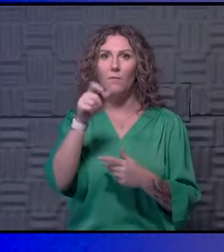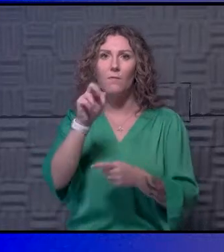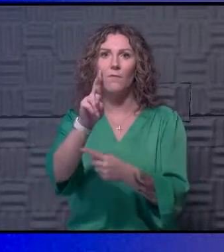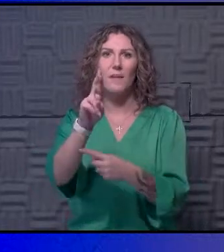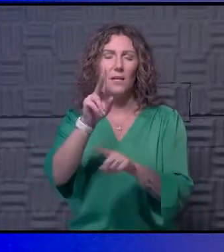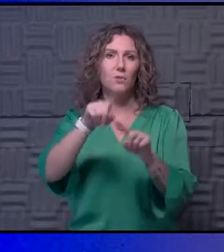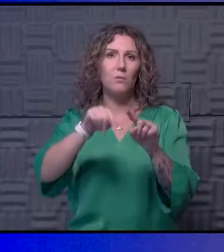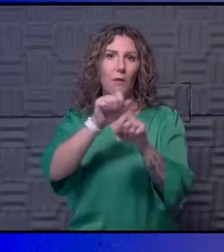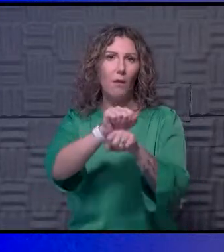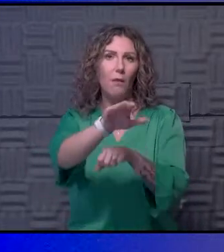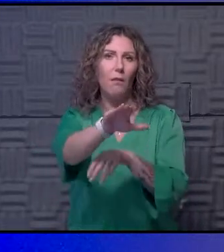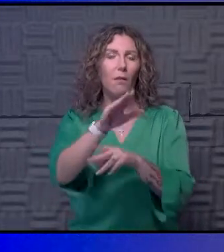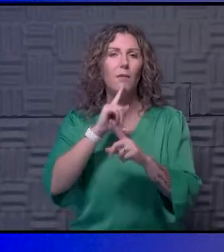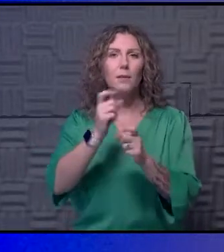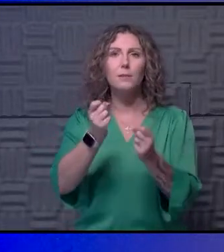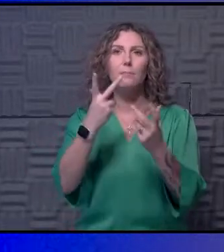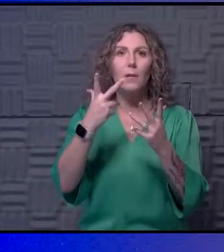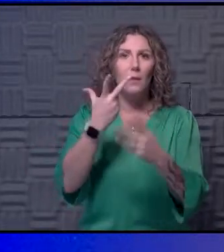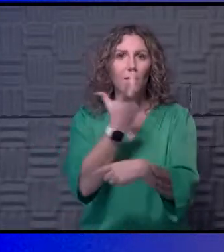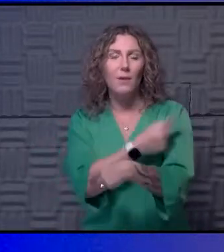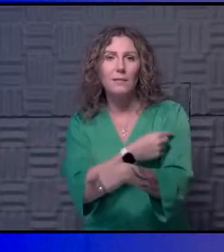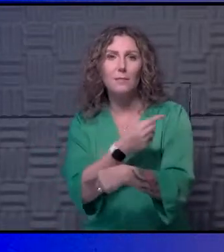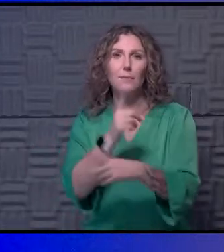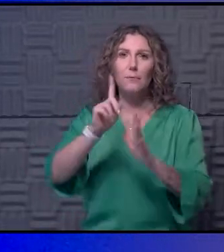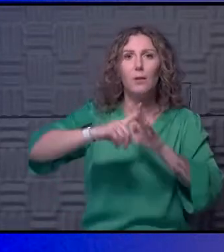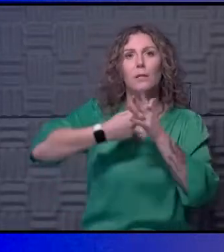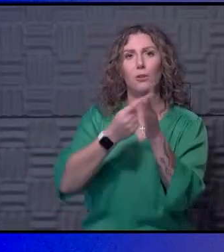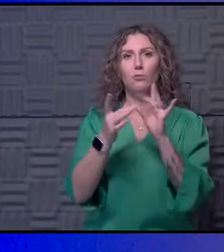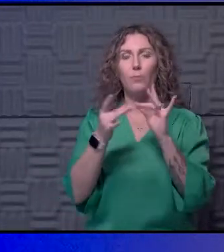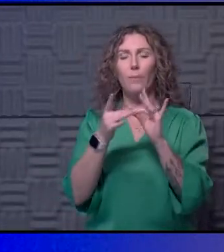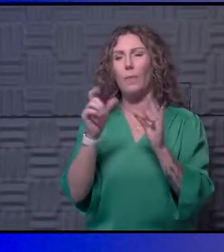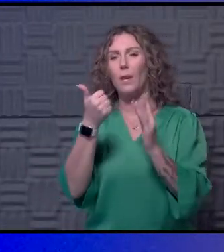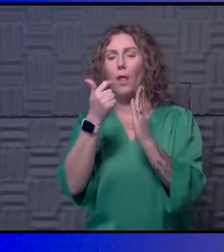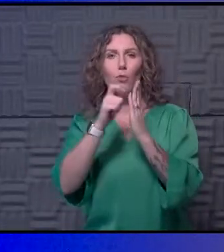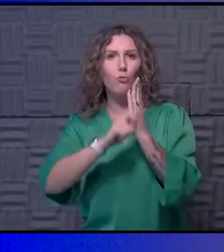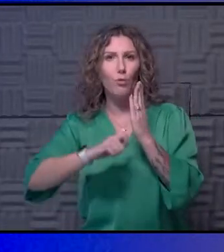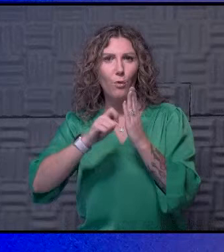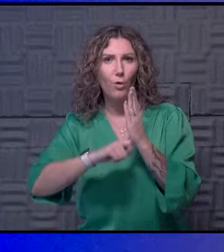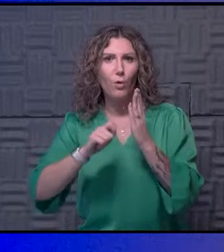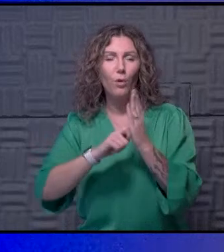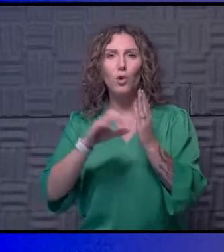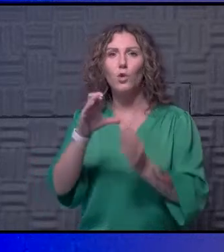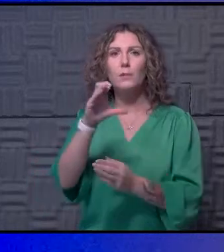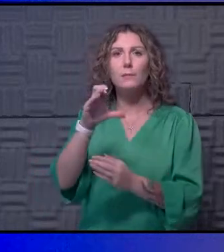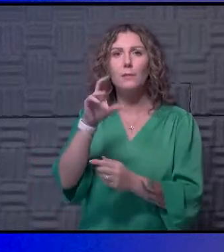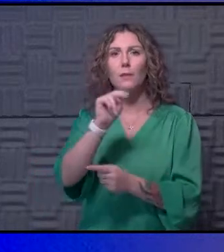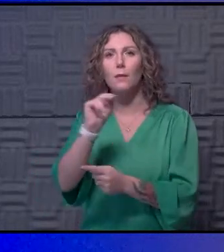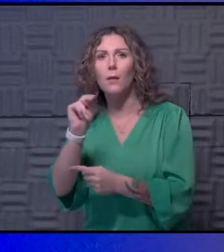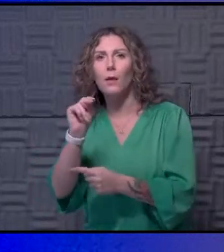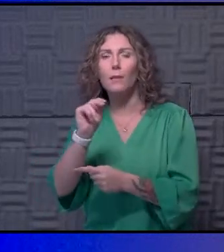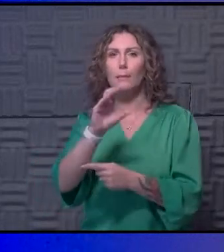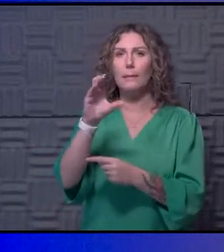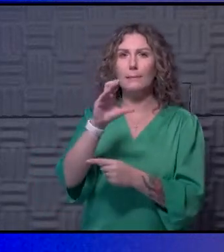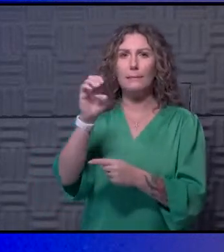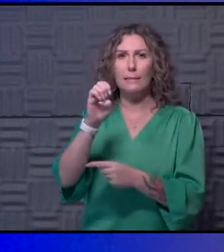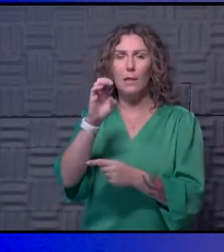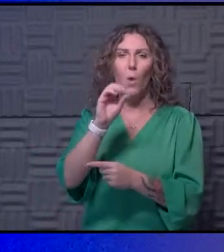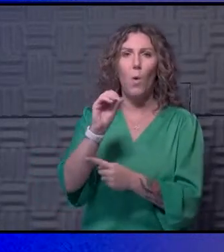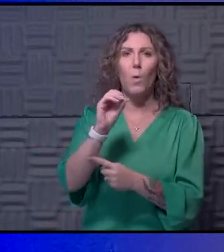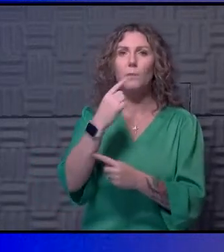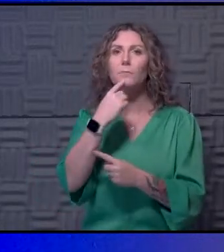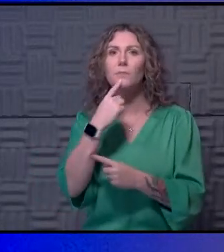many vaccines as they initially said. In another article with CNN, the CEO said that